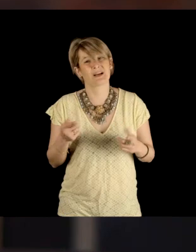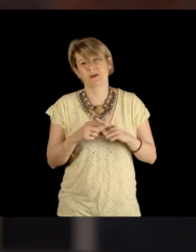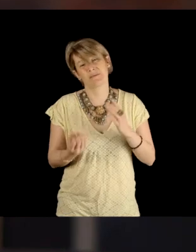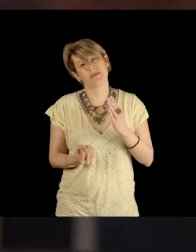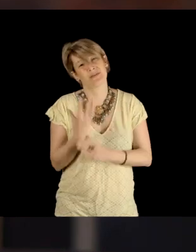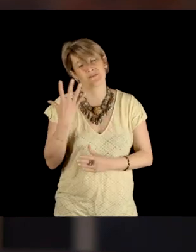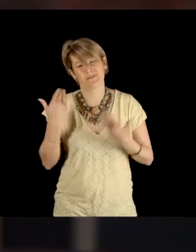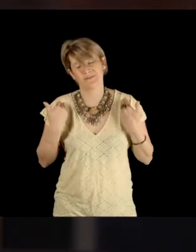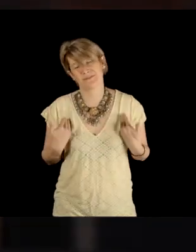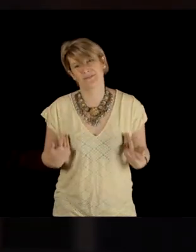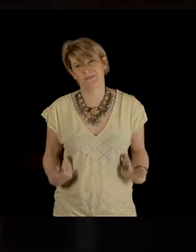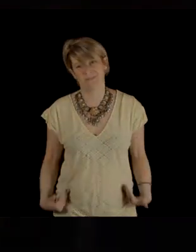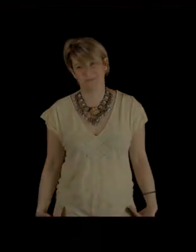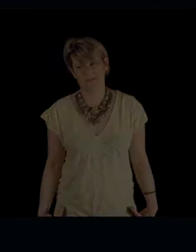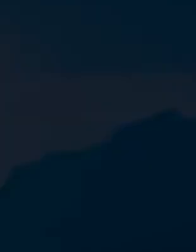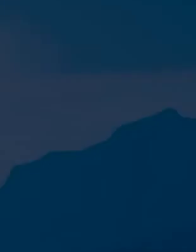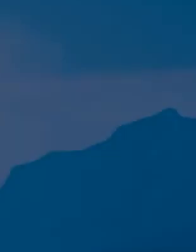Namaste and thank you.